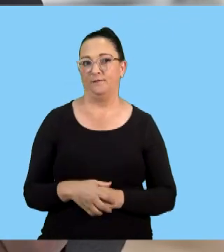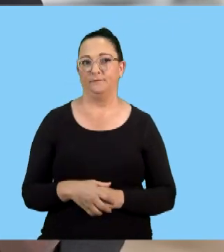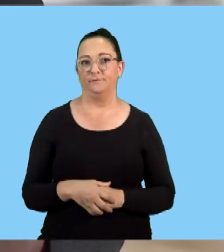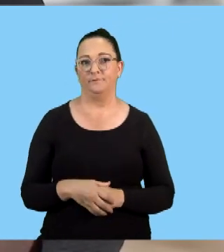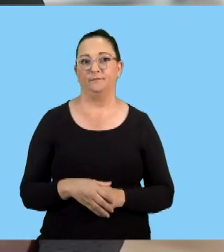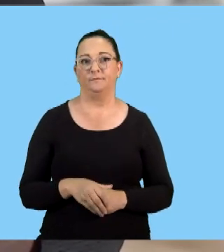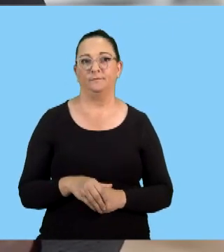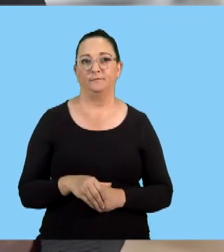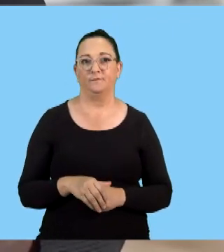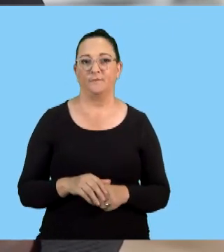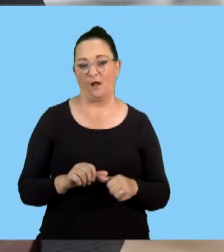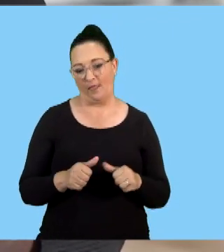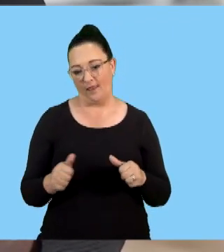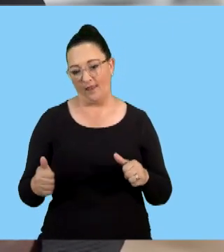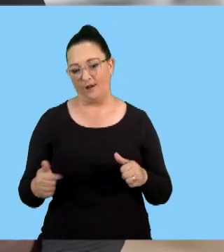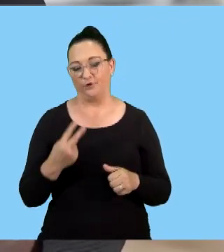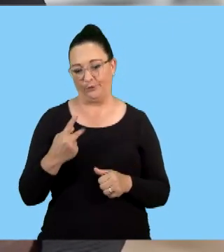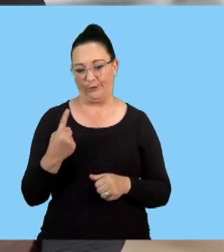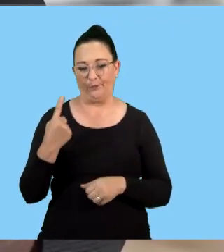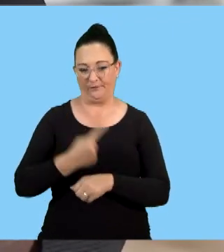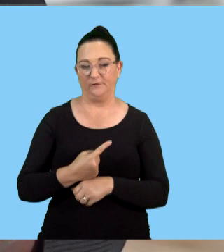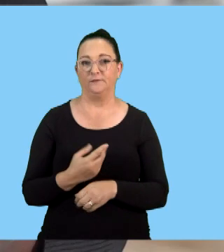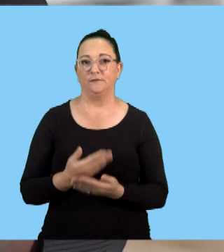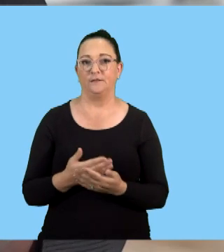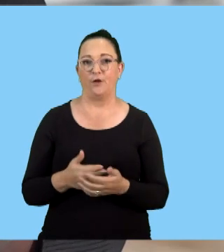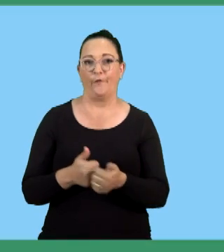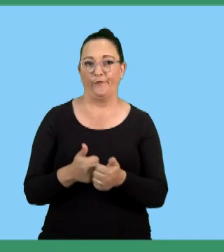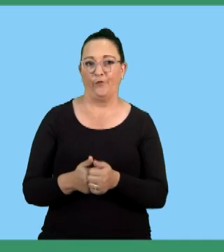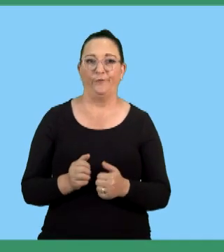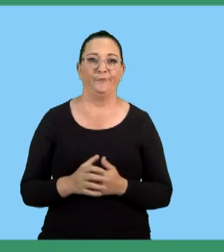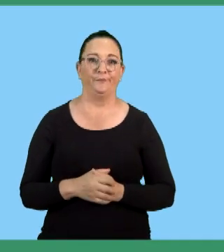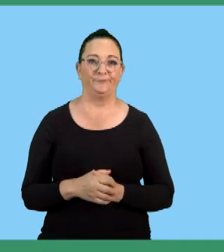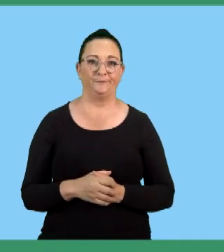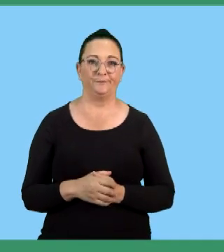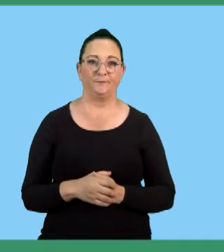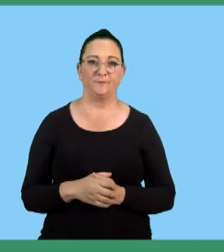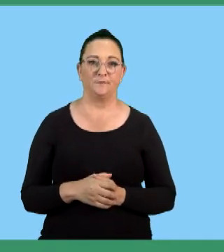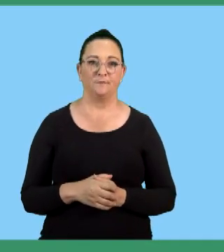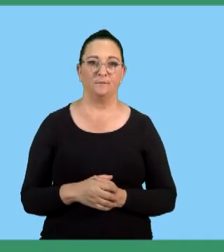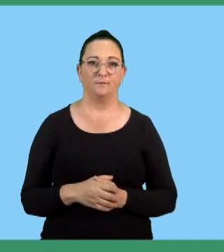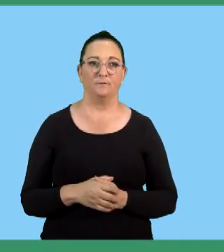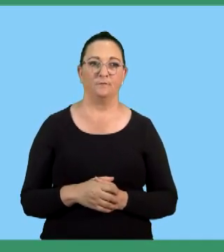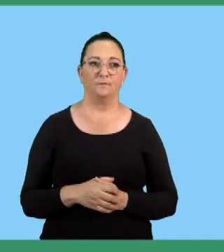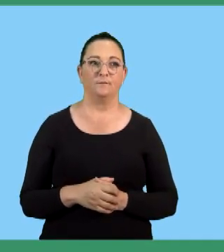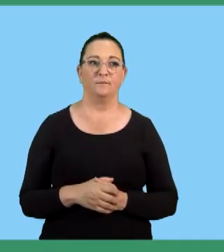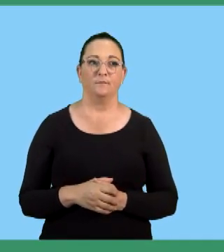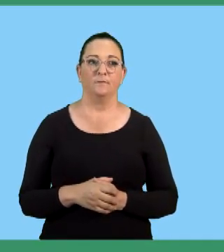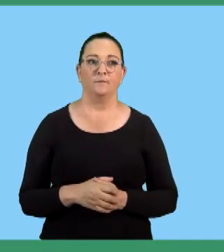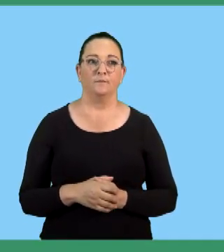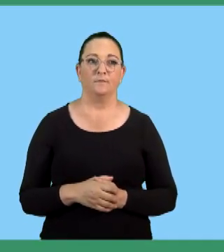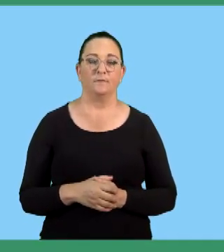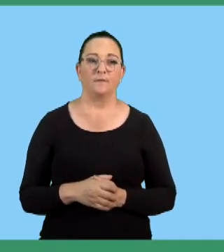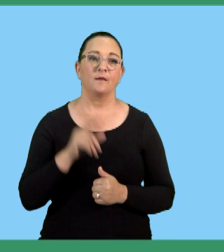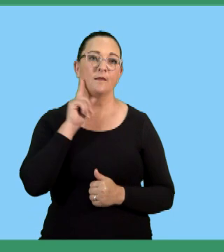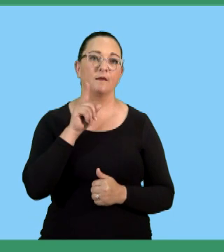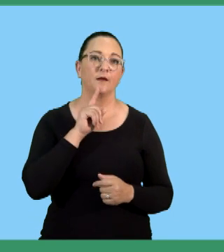take your 21 consecutive days like that, following each other like that up until here. So you're entitled to that.